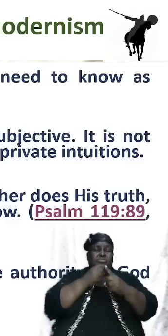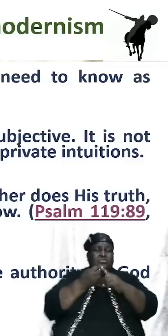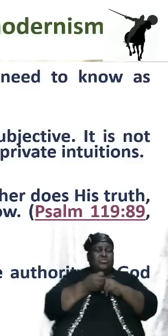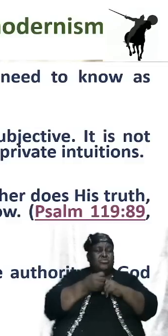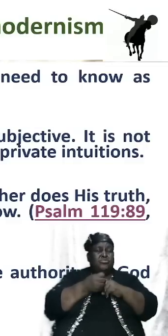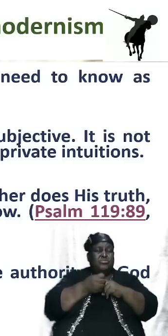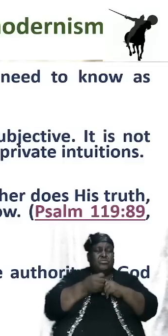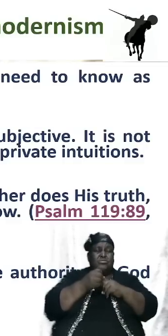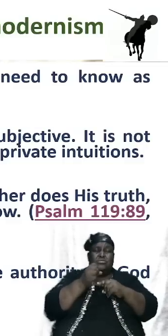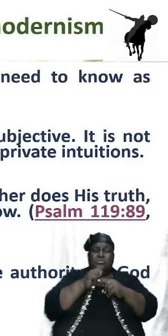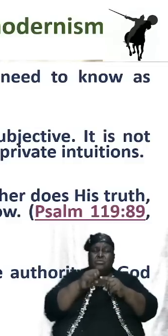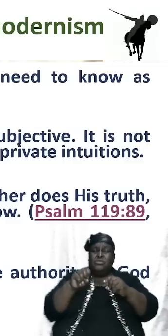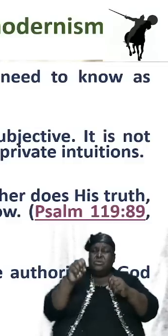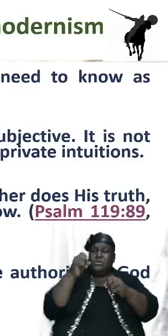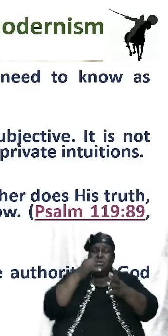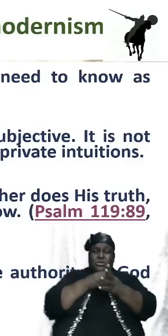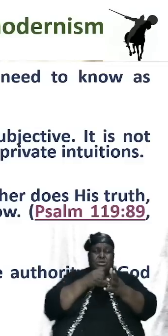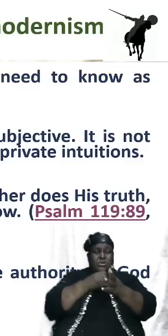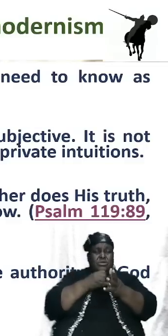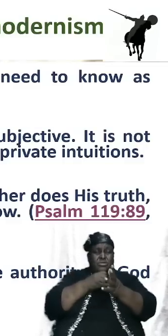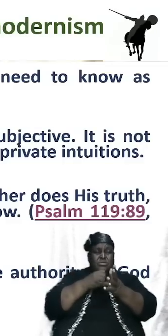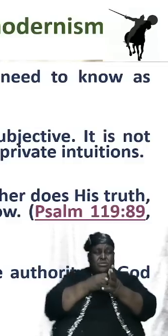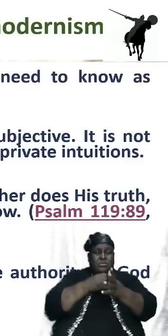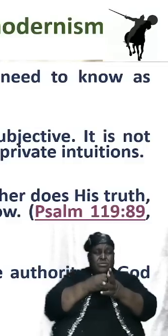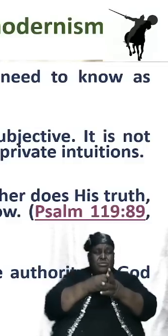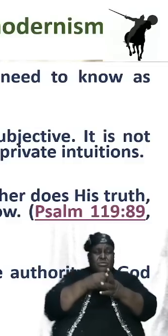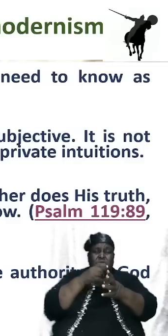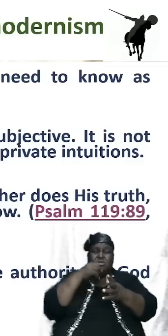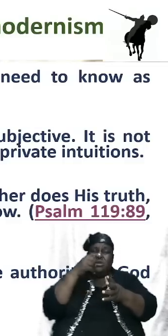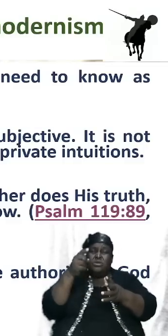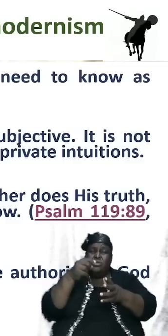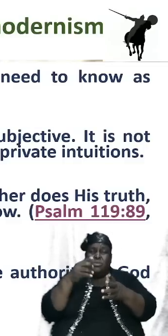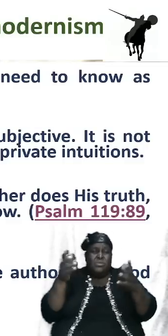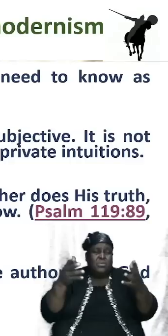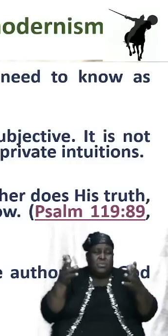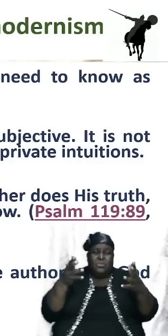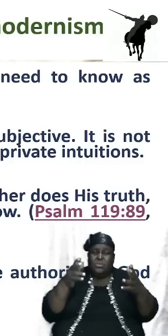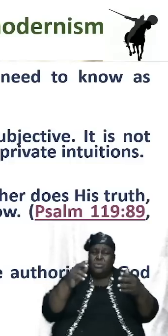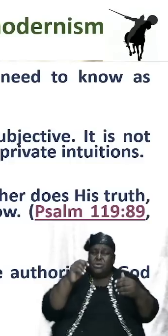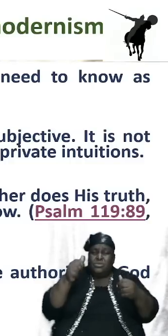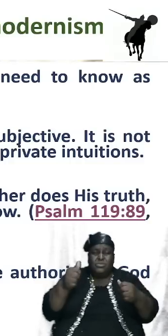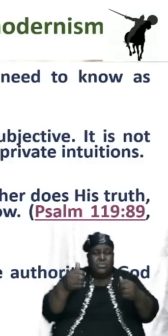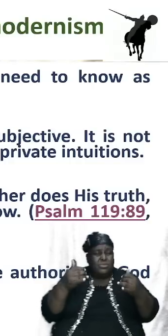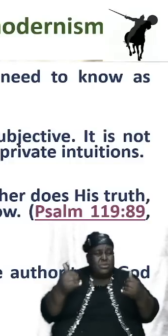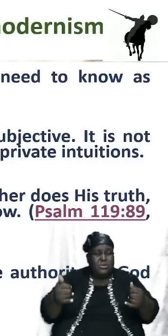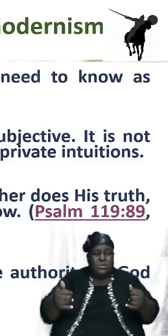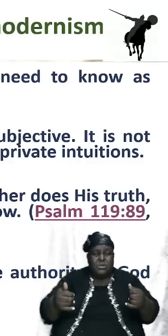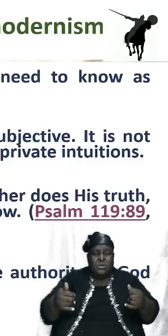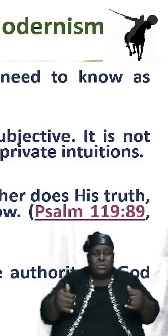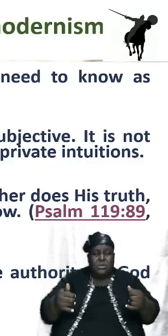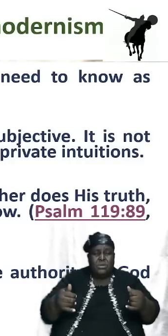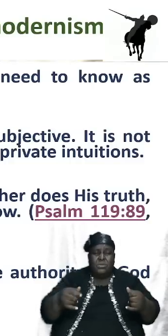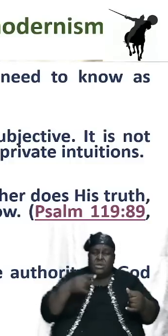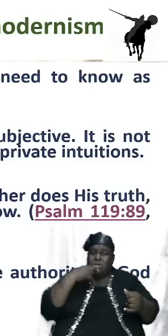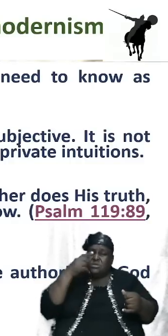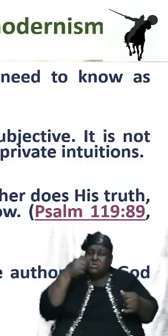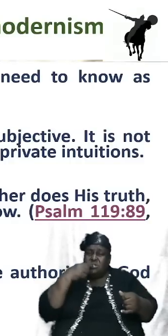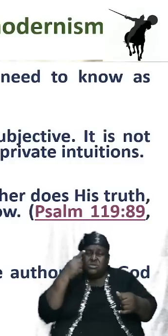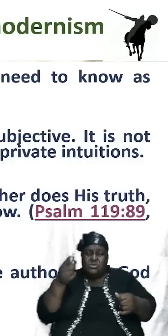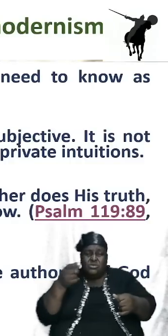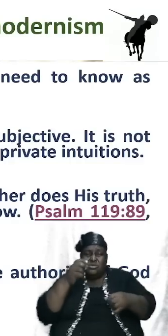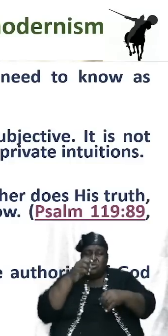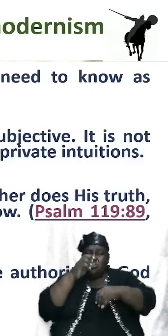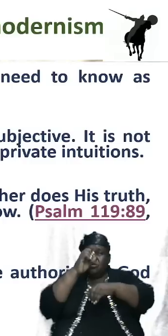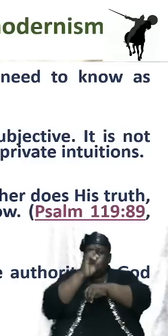morality. Amen. So nowadays, the church is having this big debate. And when I say the church, I'm talking the not